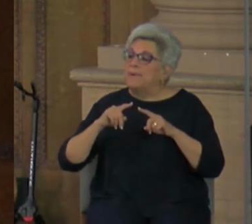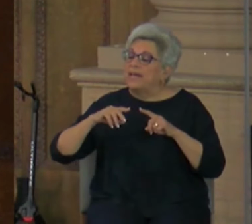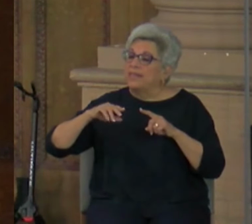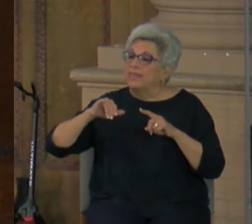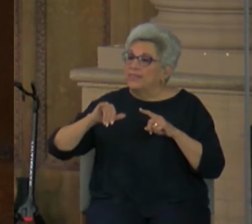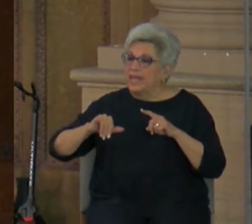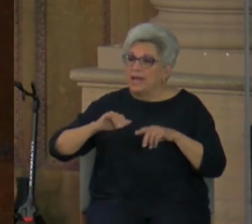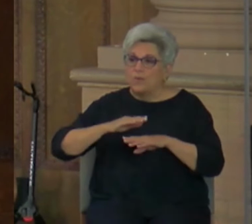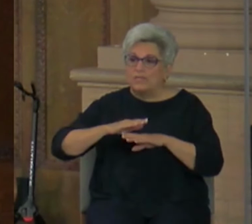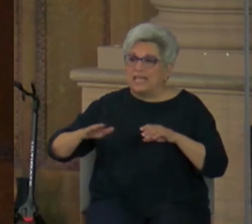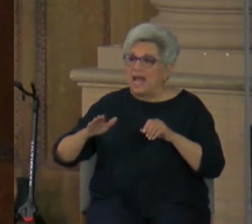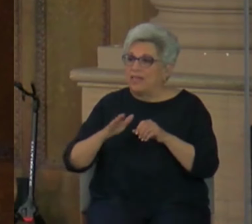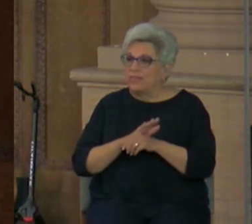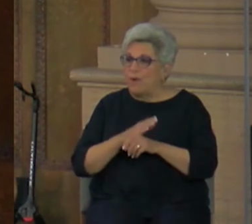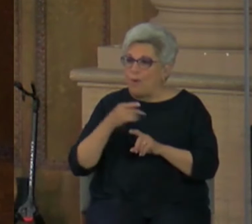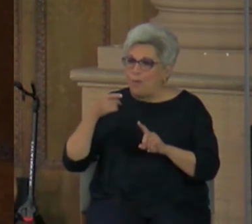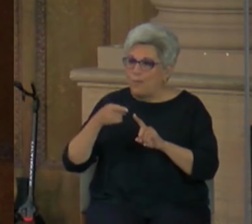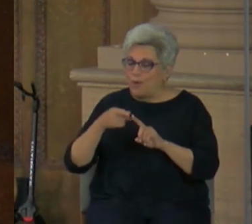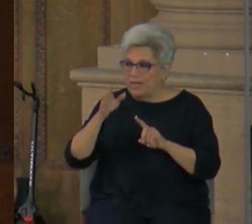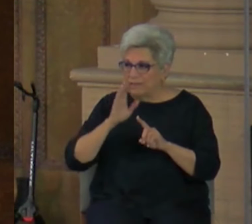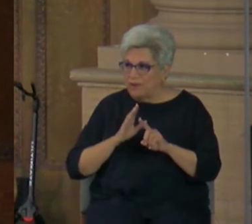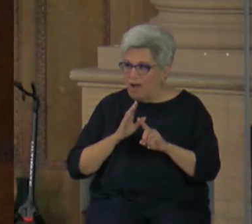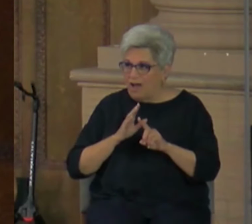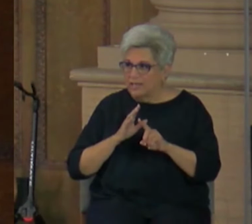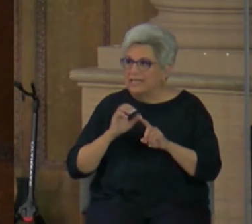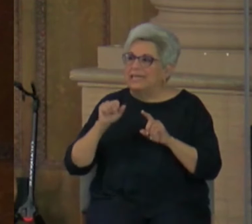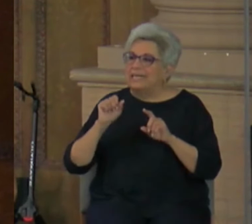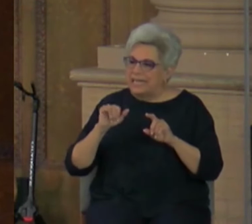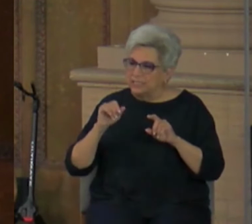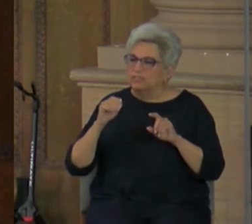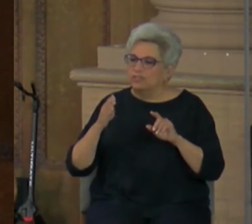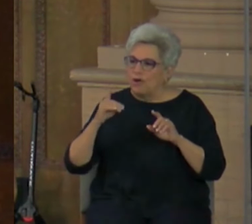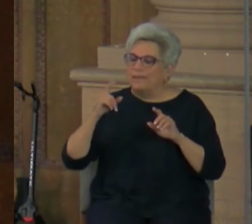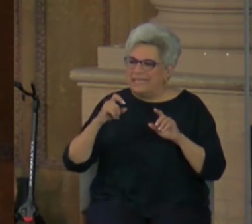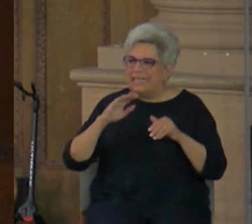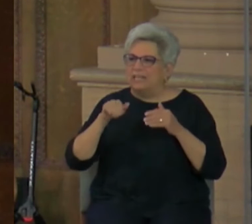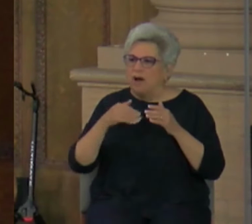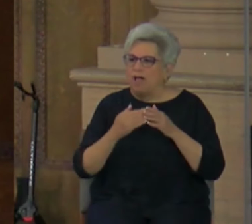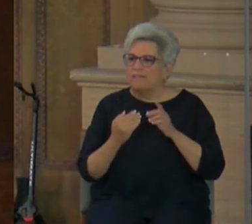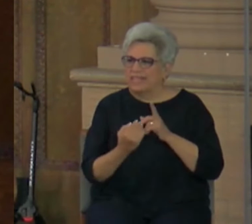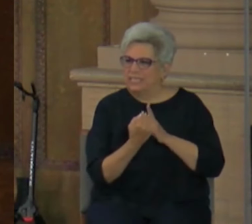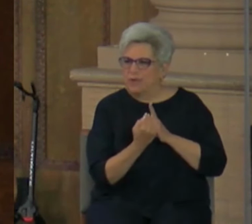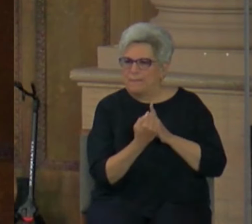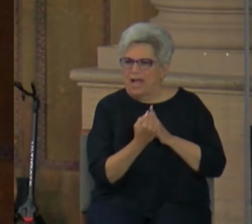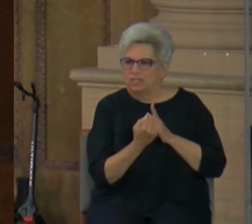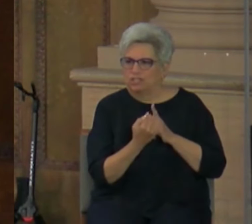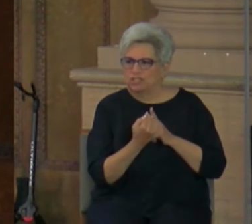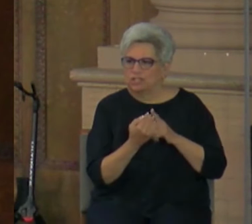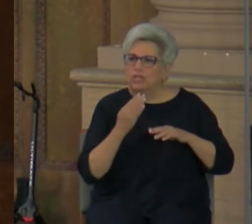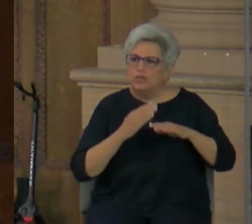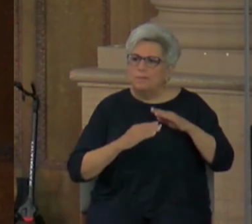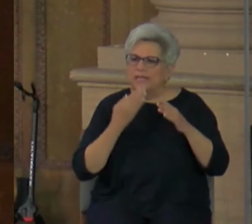I mean, Job needed to be put in his place. He needed to be reminded that God's the creator and that Job is creation. Humility is